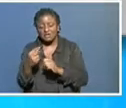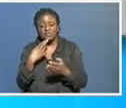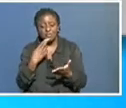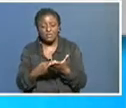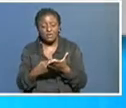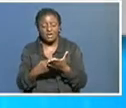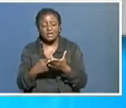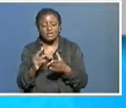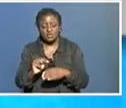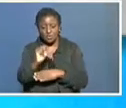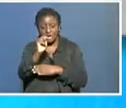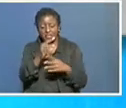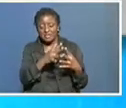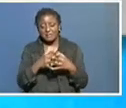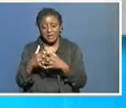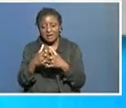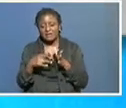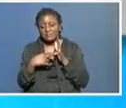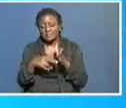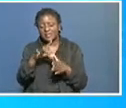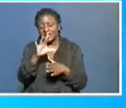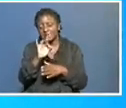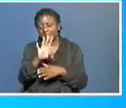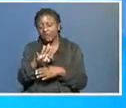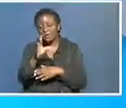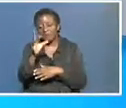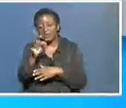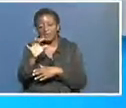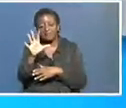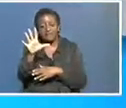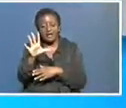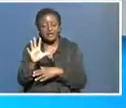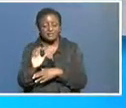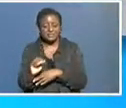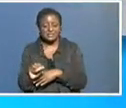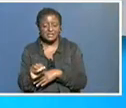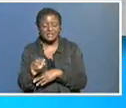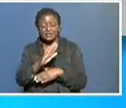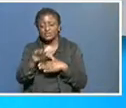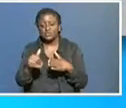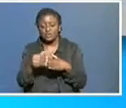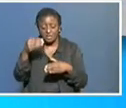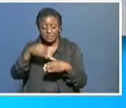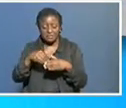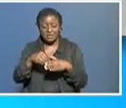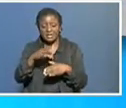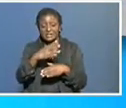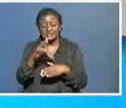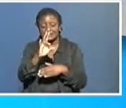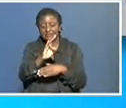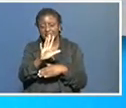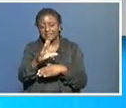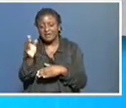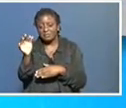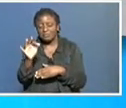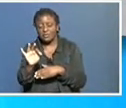represented 84.5% of total imports and 75.8% of exports. And this even though the